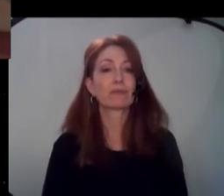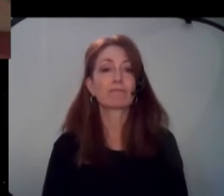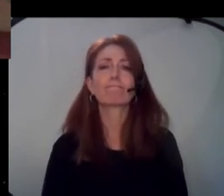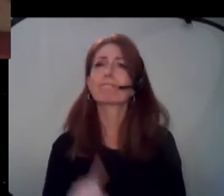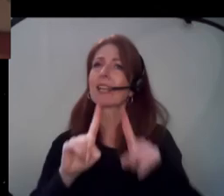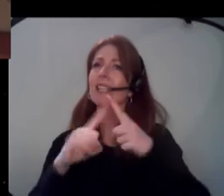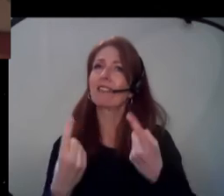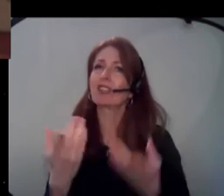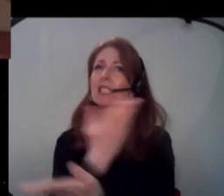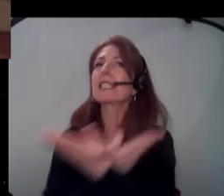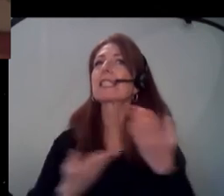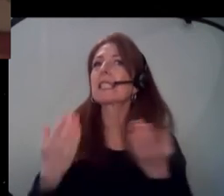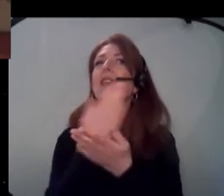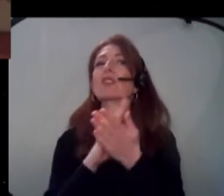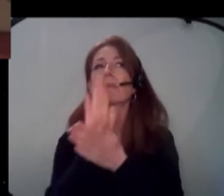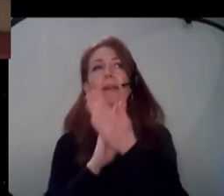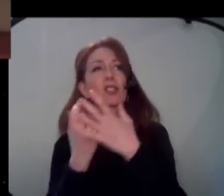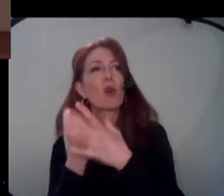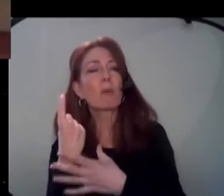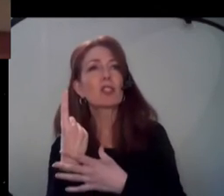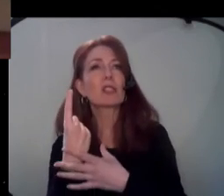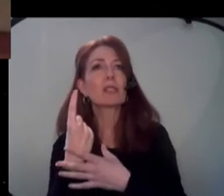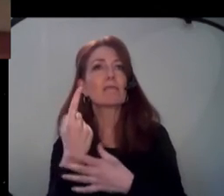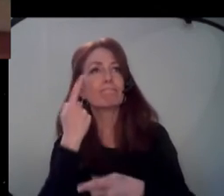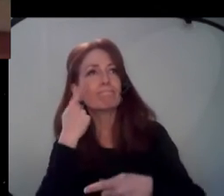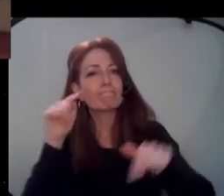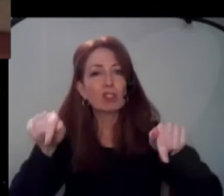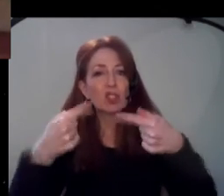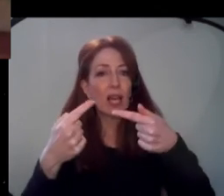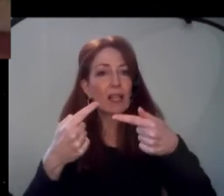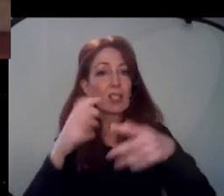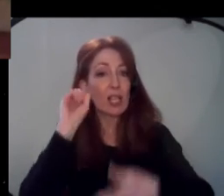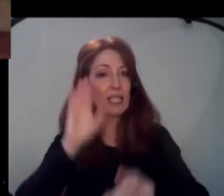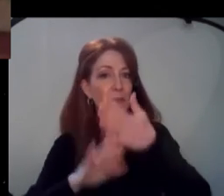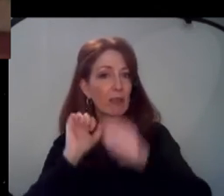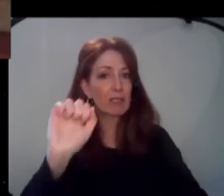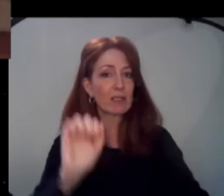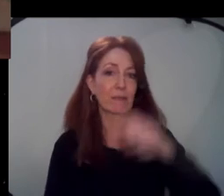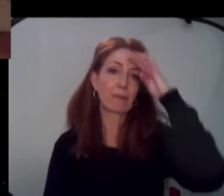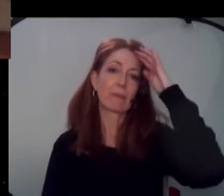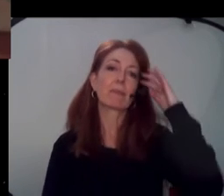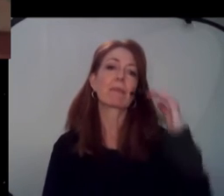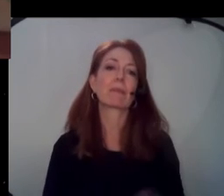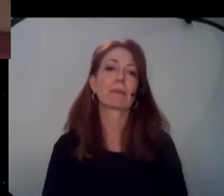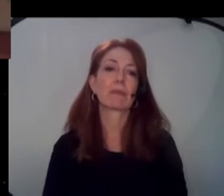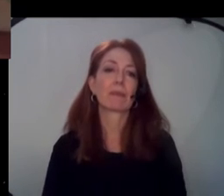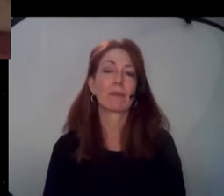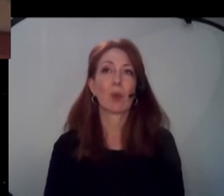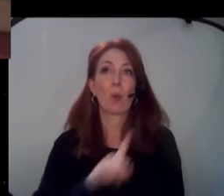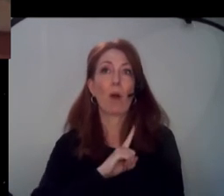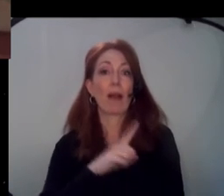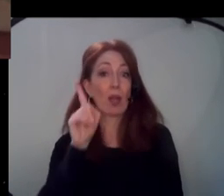for us to go into a few other challenges that she experienced, perhaps, as a woman artist,